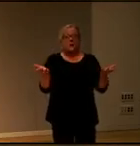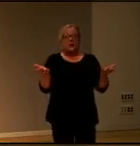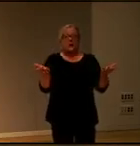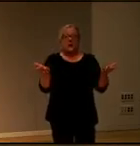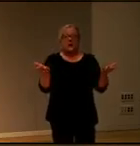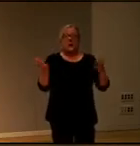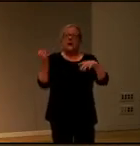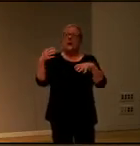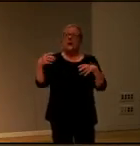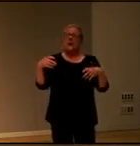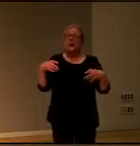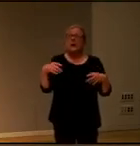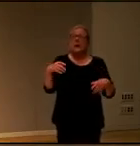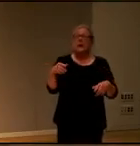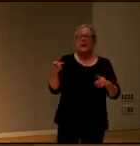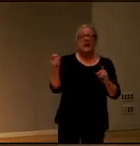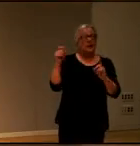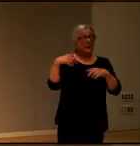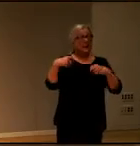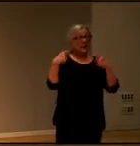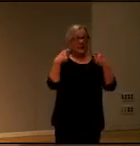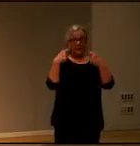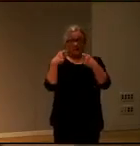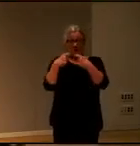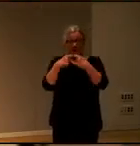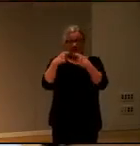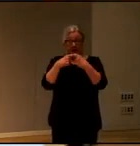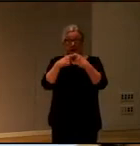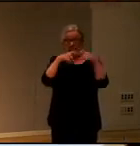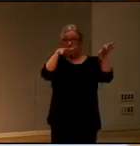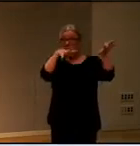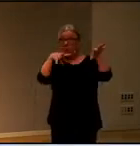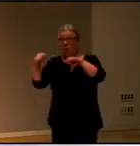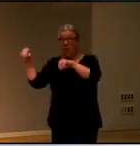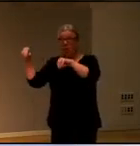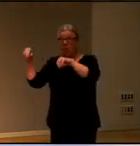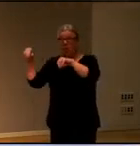when power goes out, it often does not actually work the HVAC system.